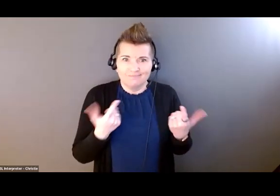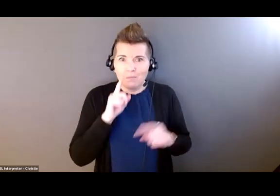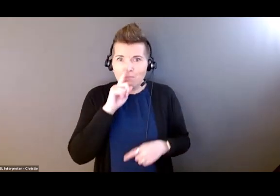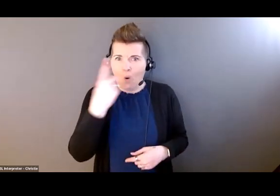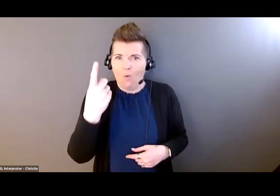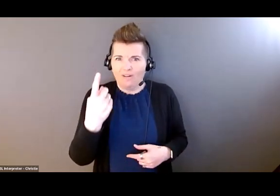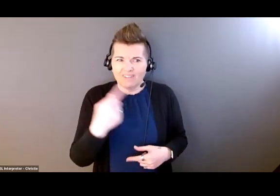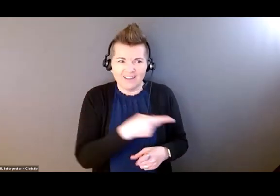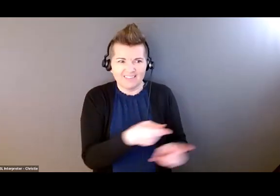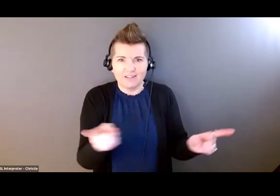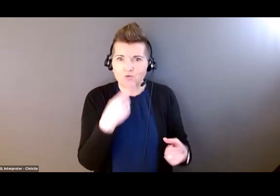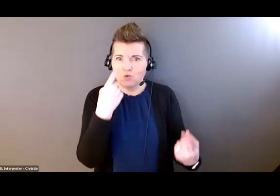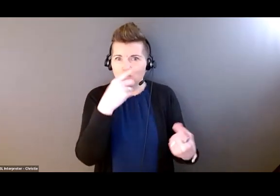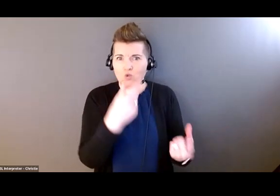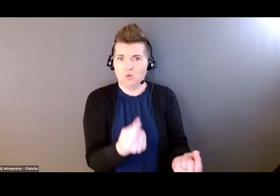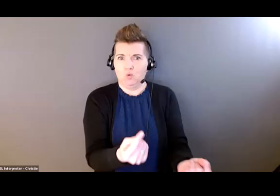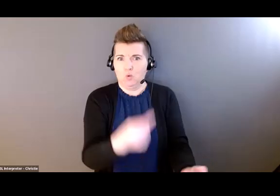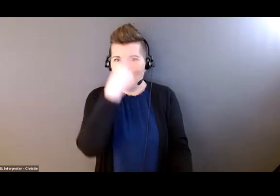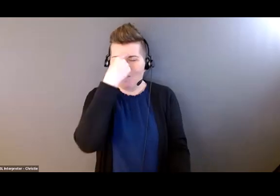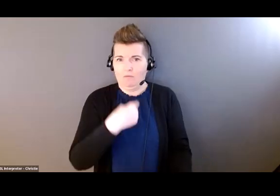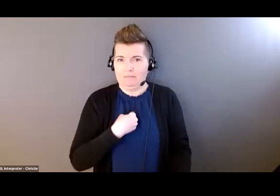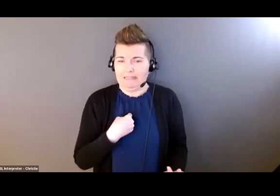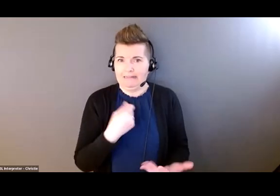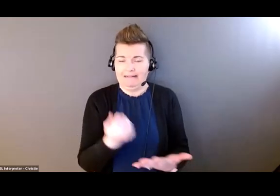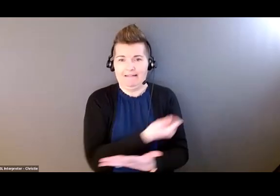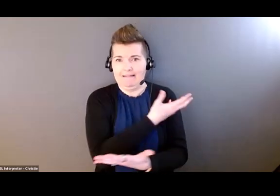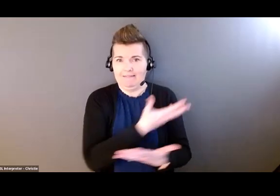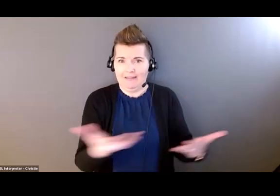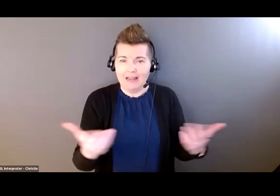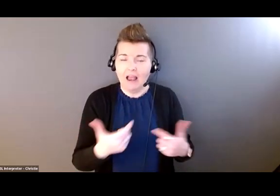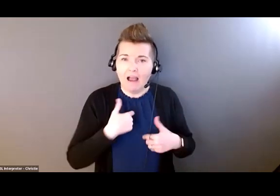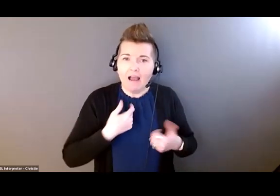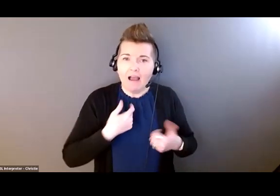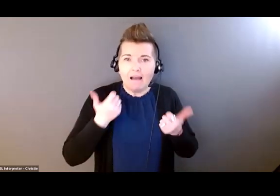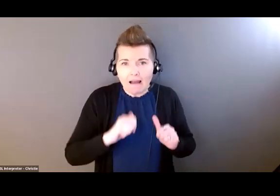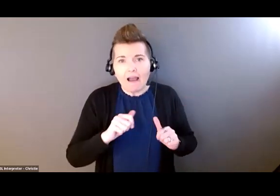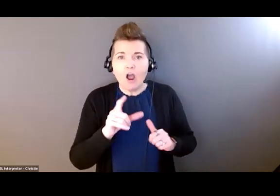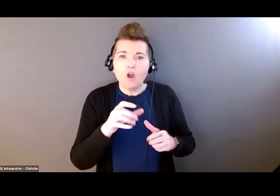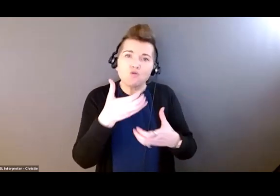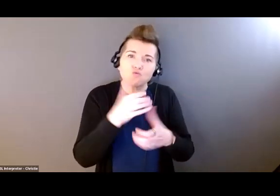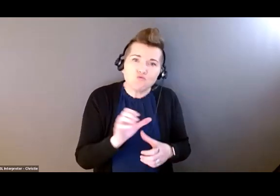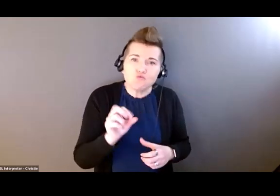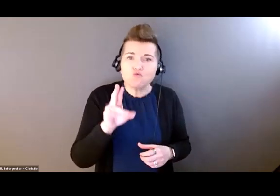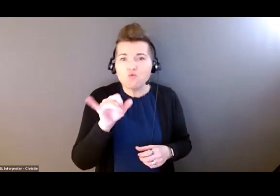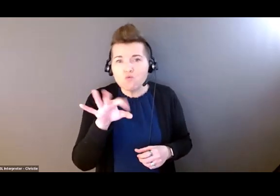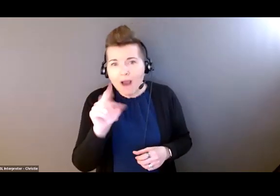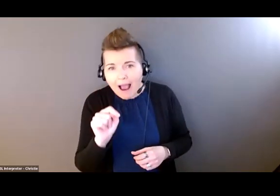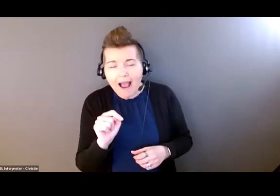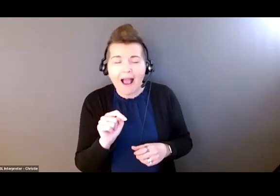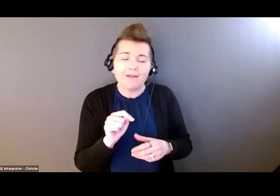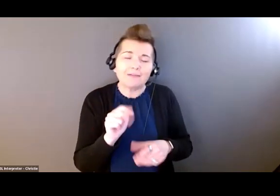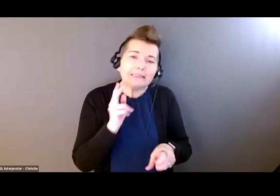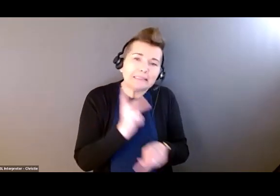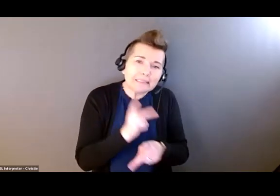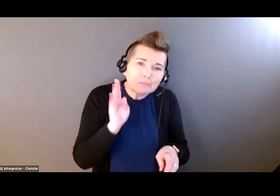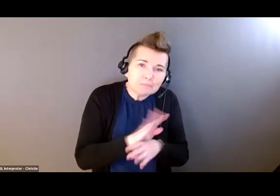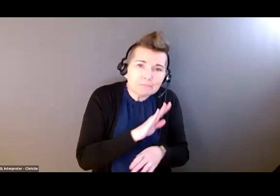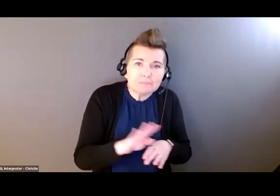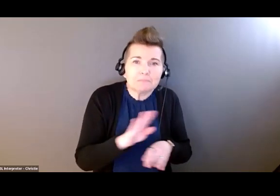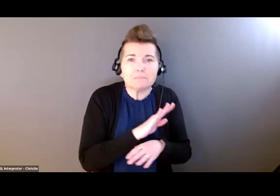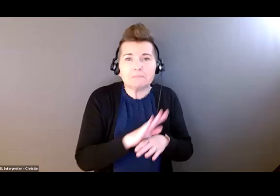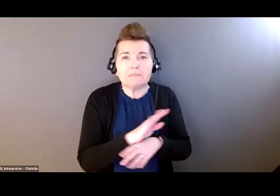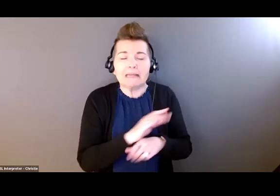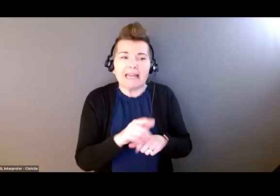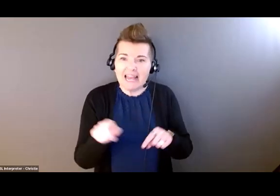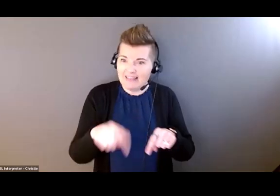for me. Look, like cooking and laundry. I don't have much to do. I try to keep tidy. I do crafts to